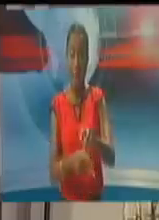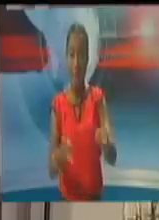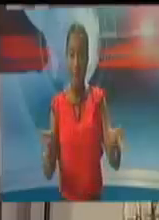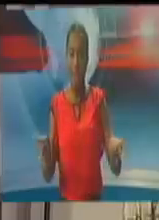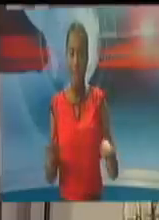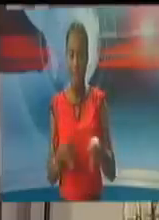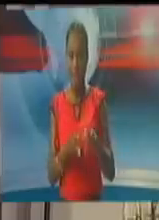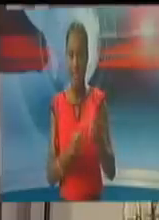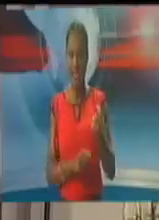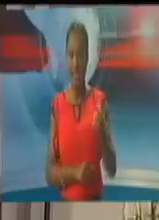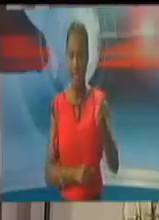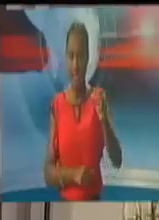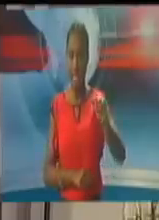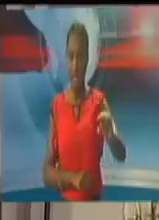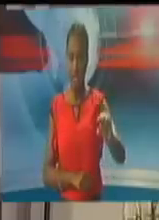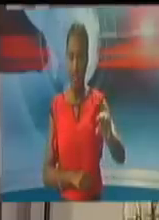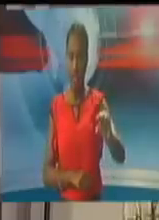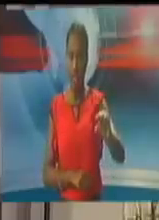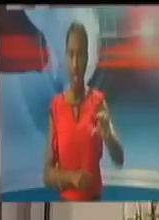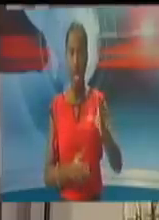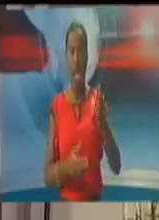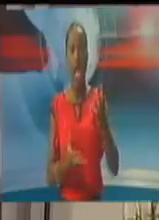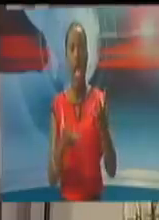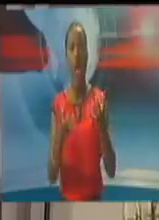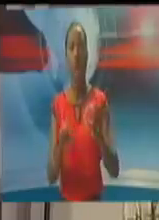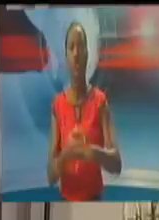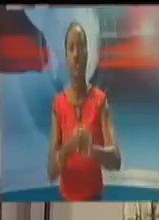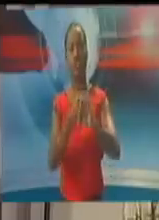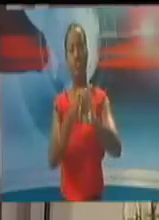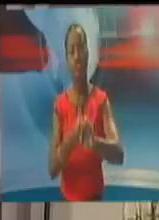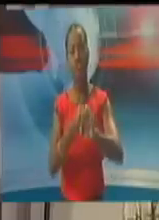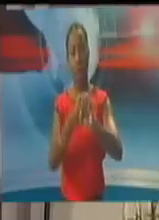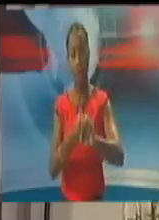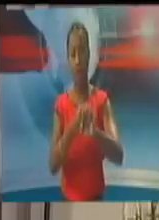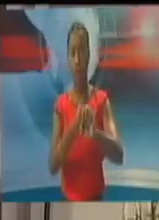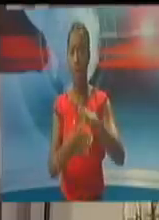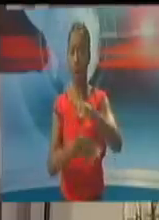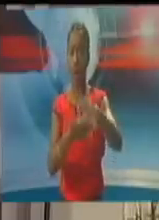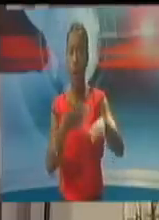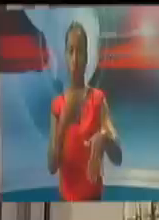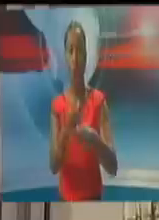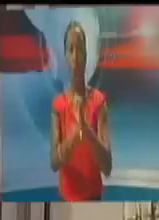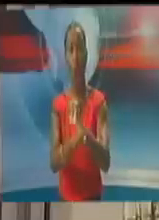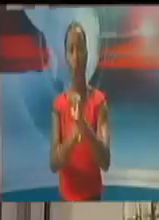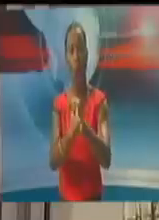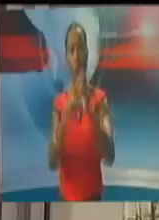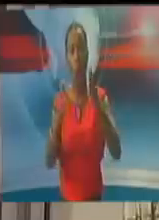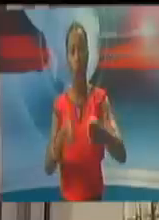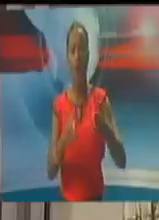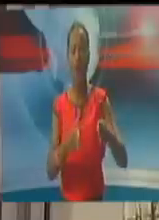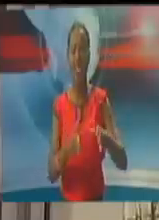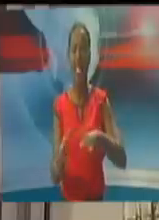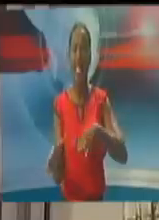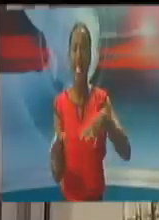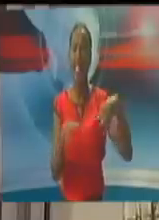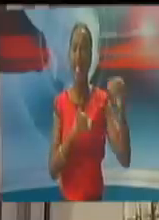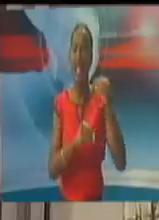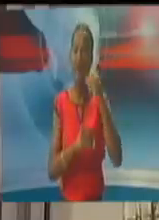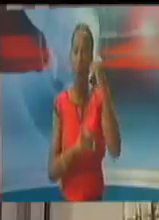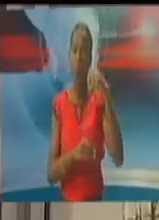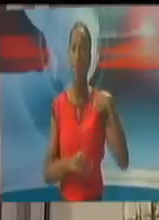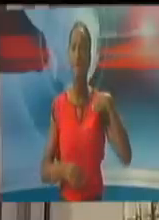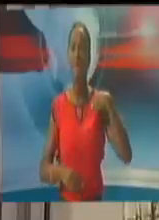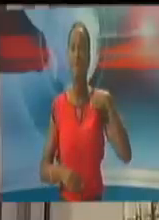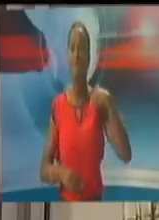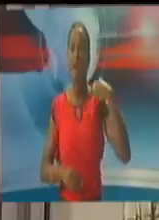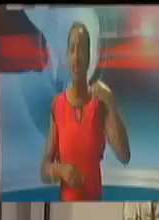patients are there. And I want to congratulate staff who leave their homes and volunteer to live with these patients